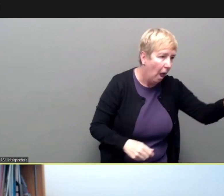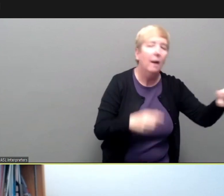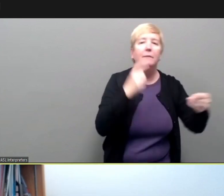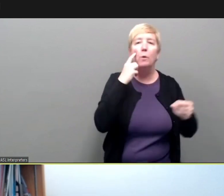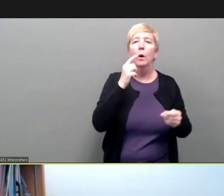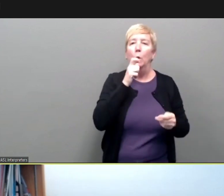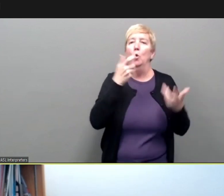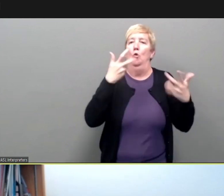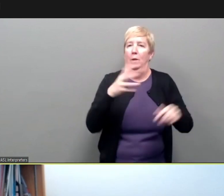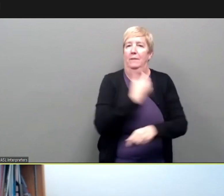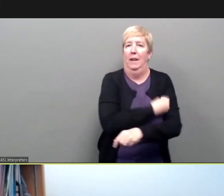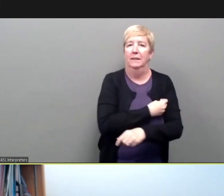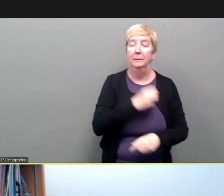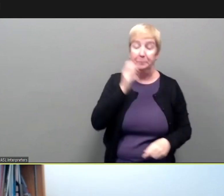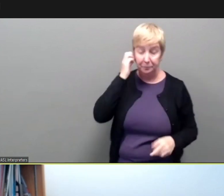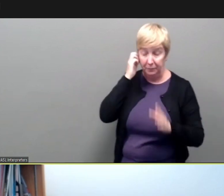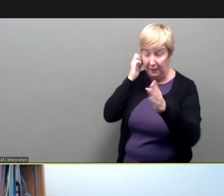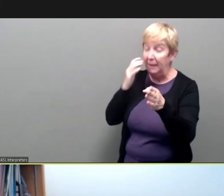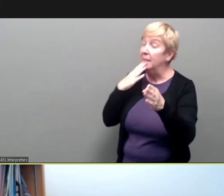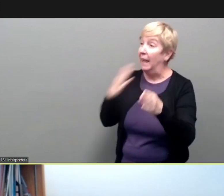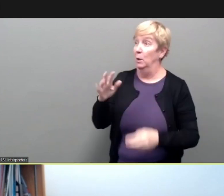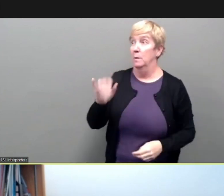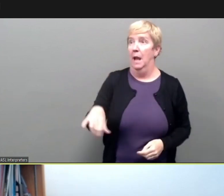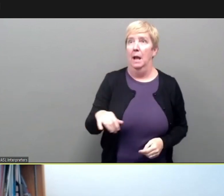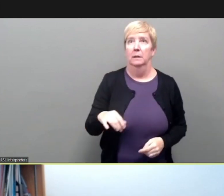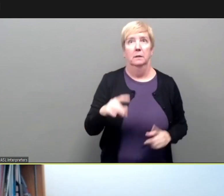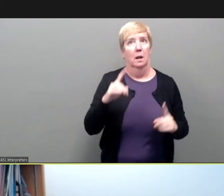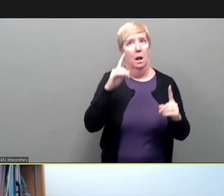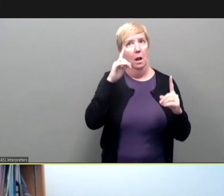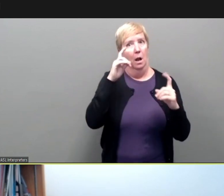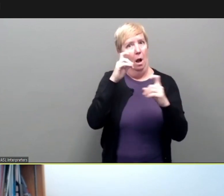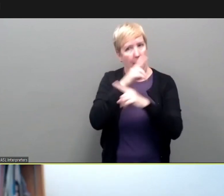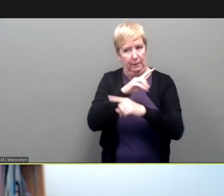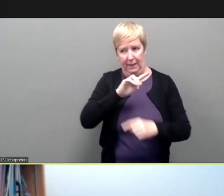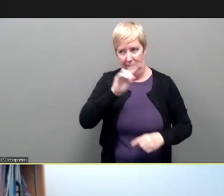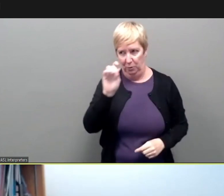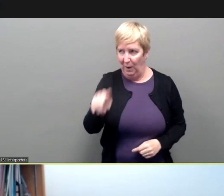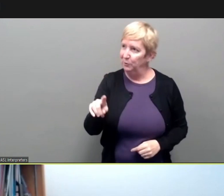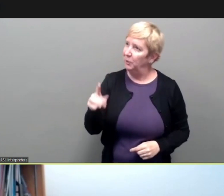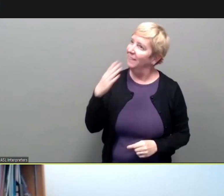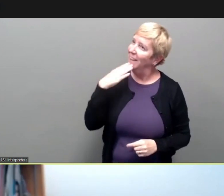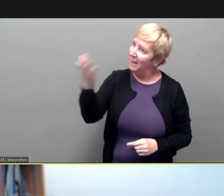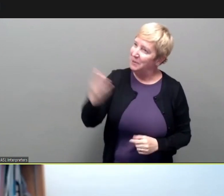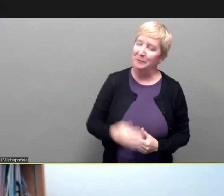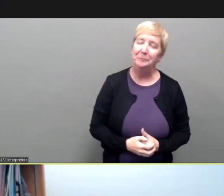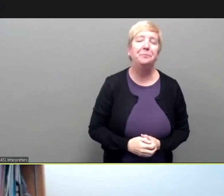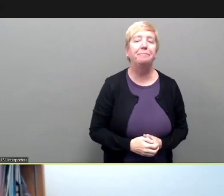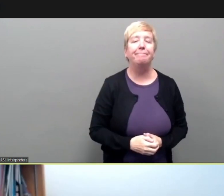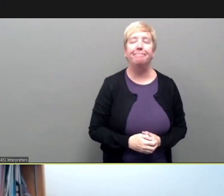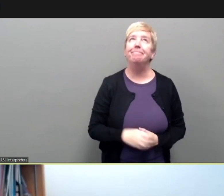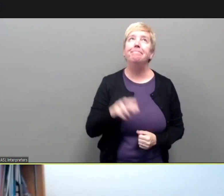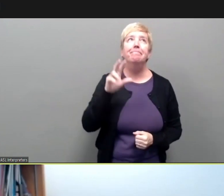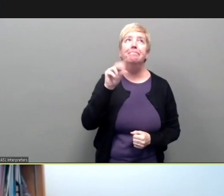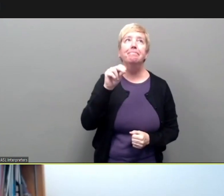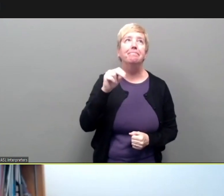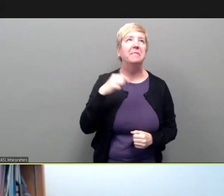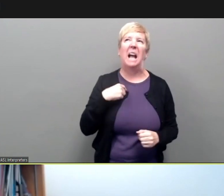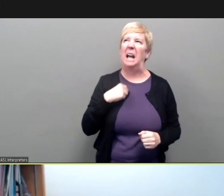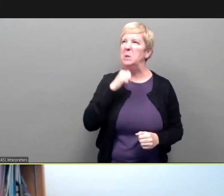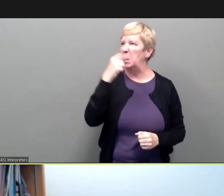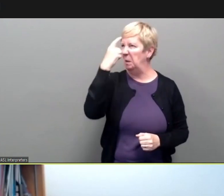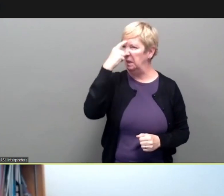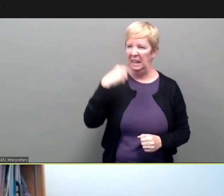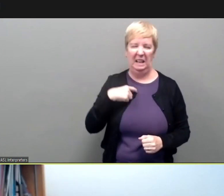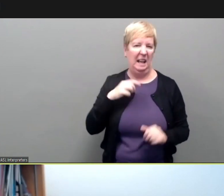Thank you. So that's a really complicated question. And I thank you for that. And no, I don't think I can put a percentage on